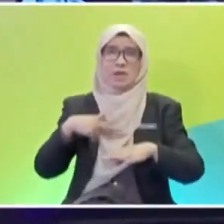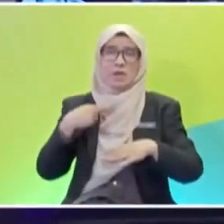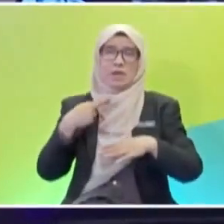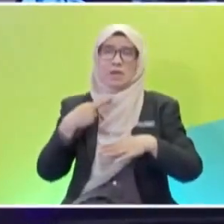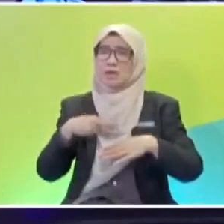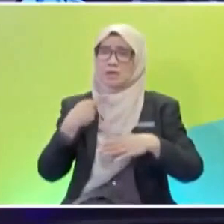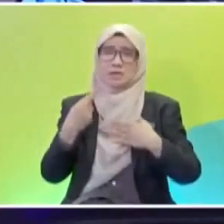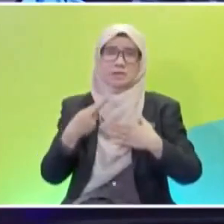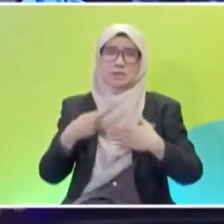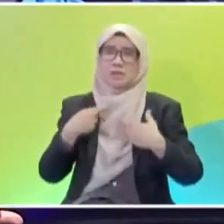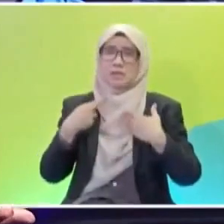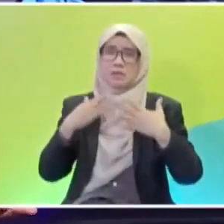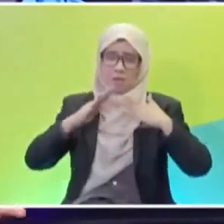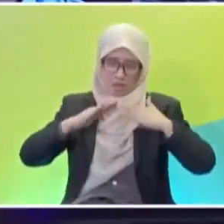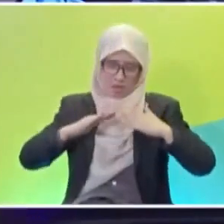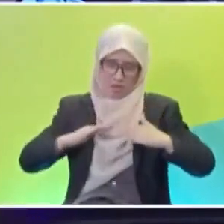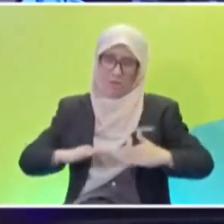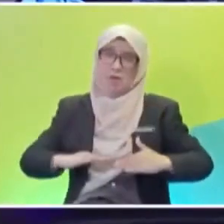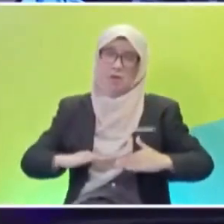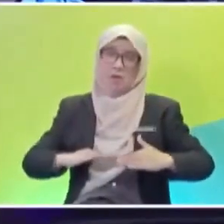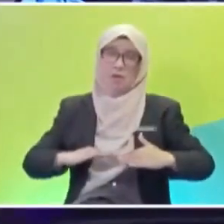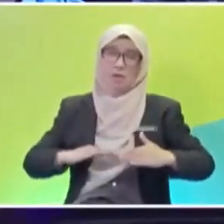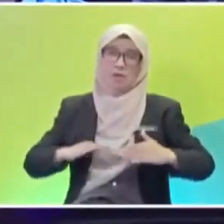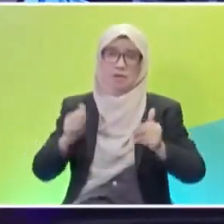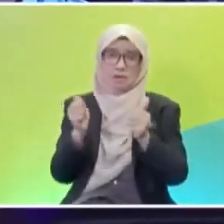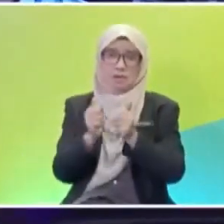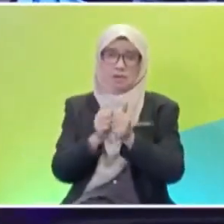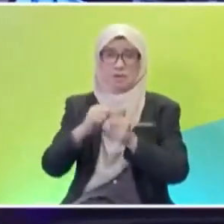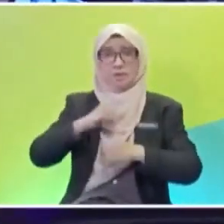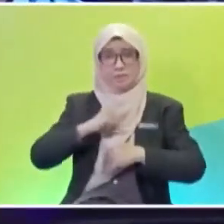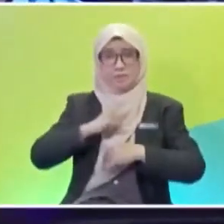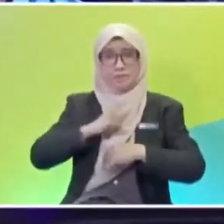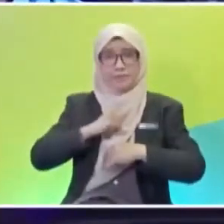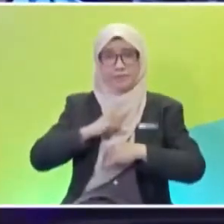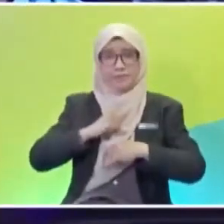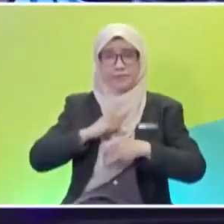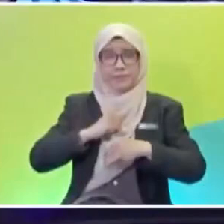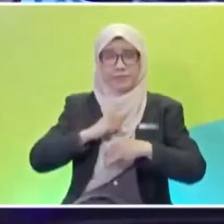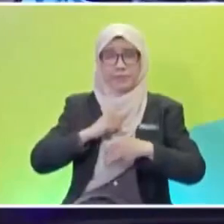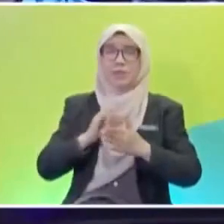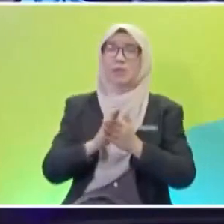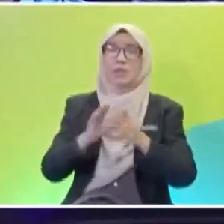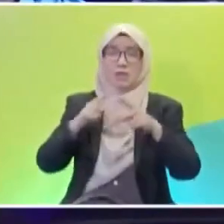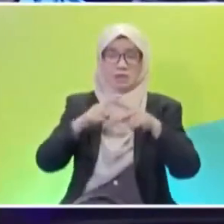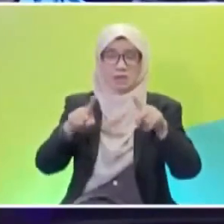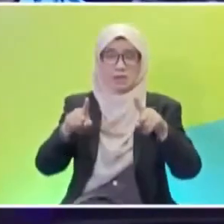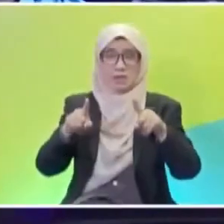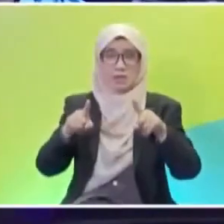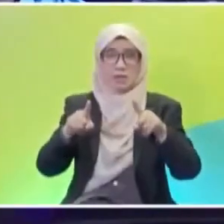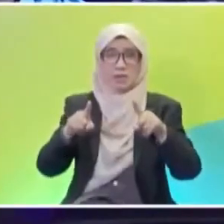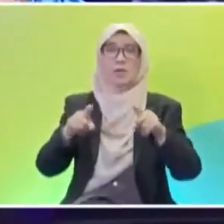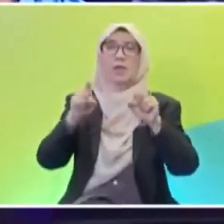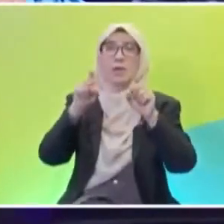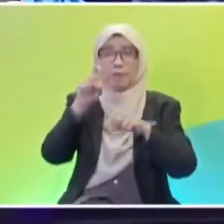Mm-hmm. So perhaps if it makes them happy, then why not? But of course, it's to a certain extent, yes. not too much. Everything yeah. has to